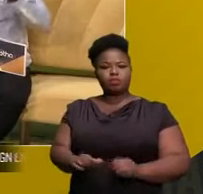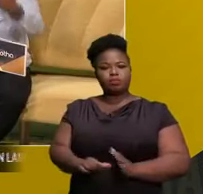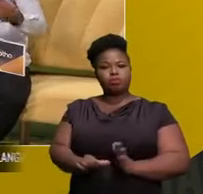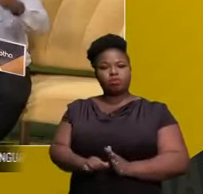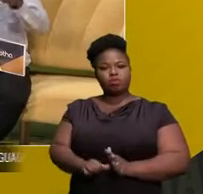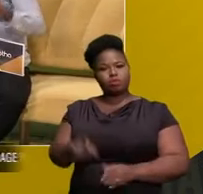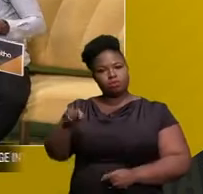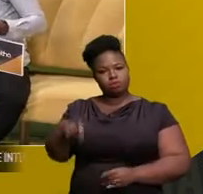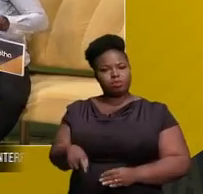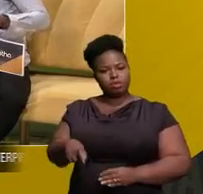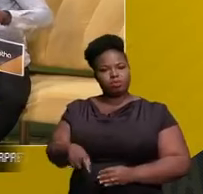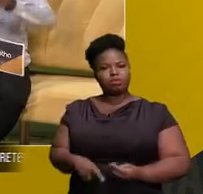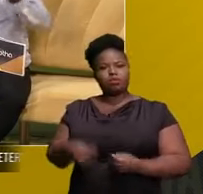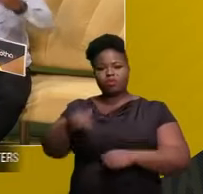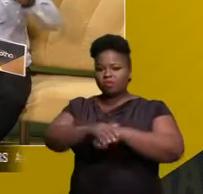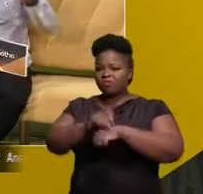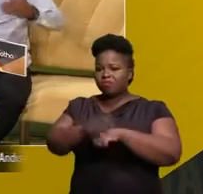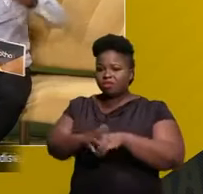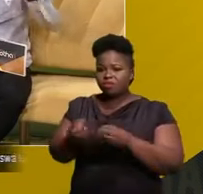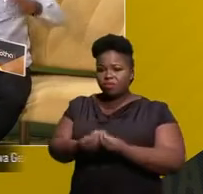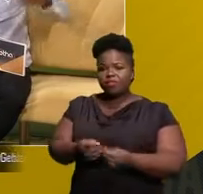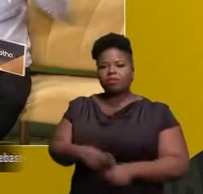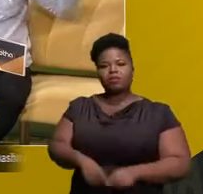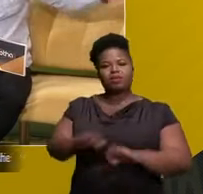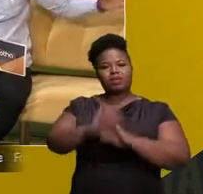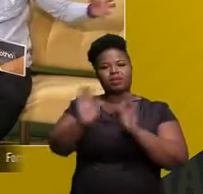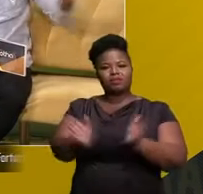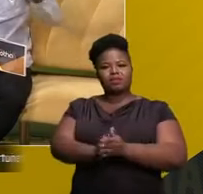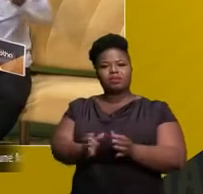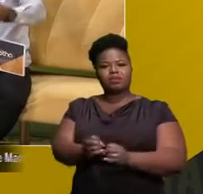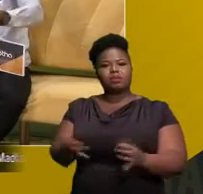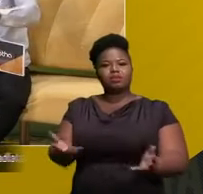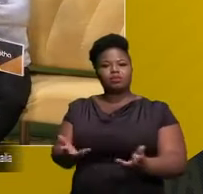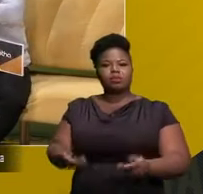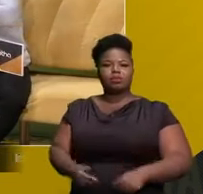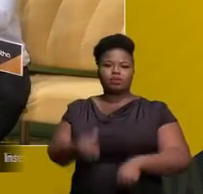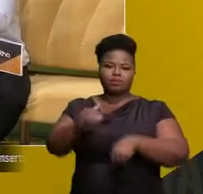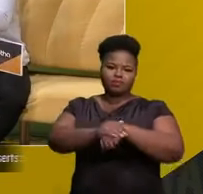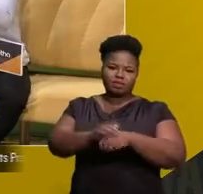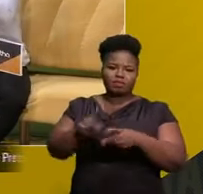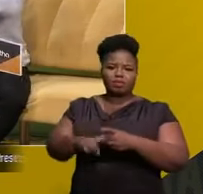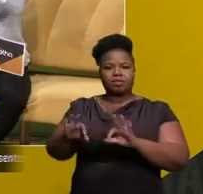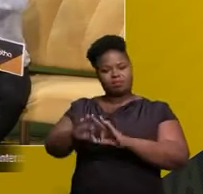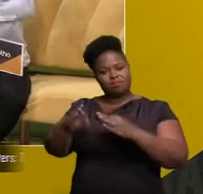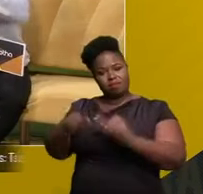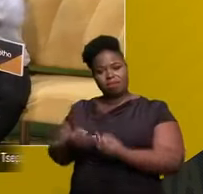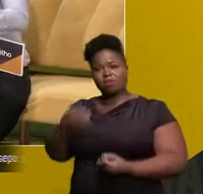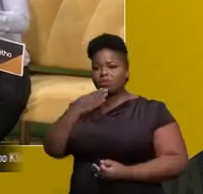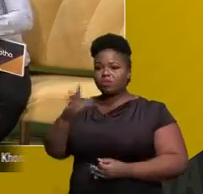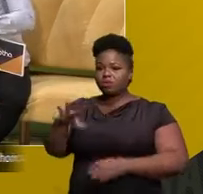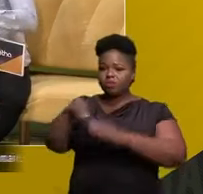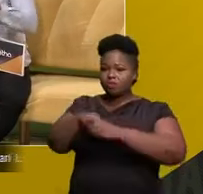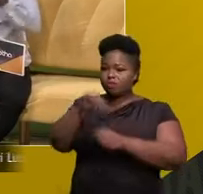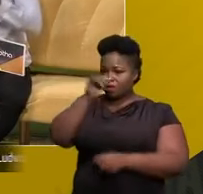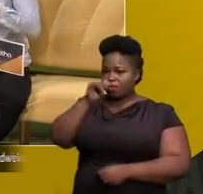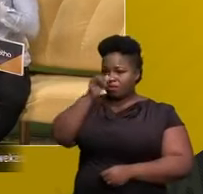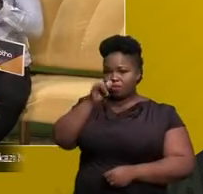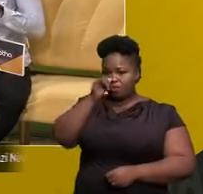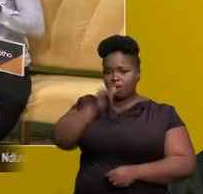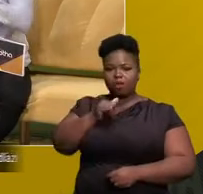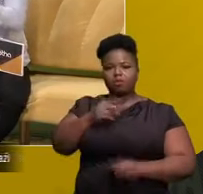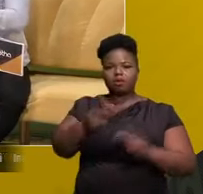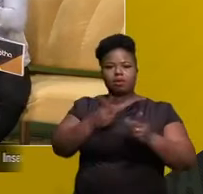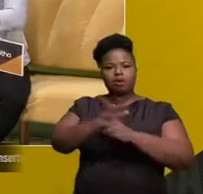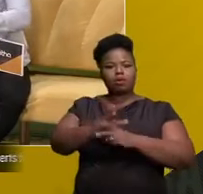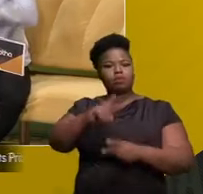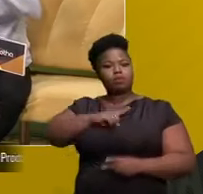to have a voice amongst your friends. Mm. These things start in the circles of Telagwan. Our friends, our family, who are involved in crime, that we're not raising the